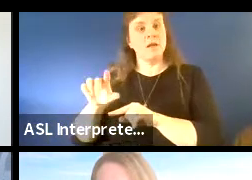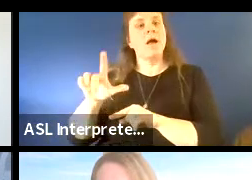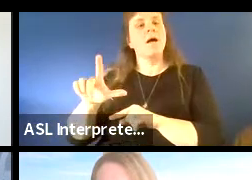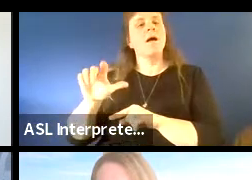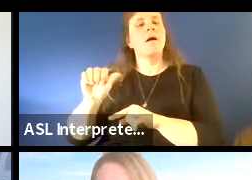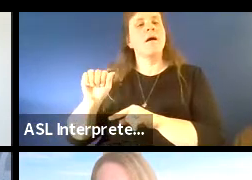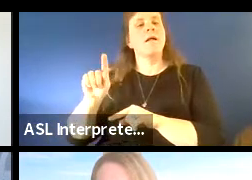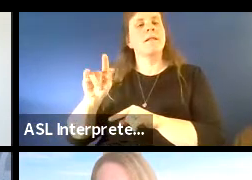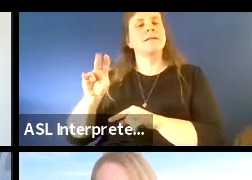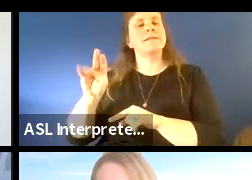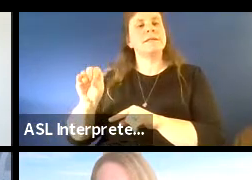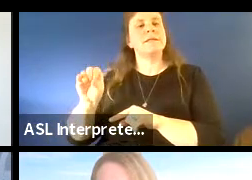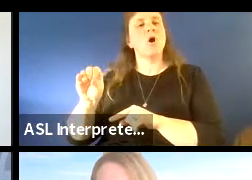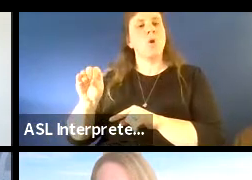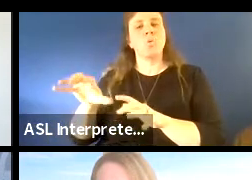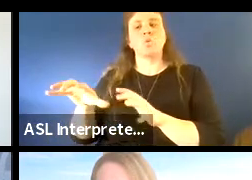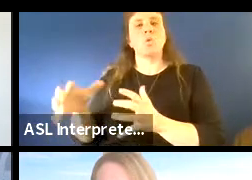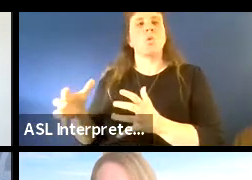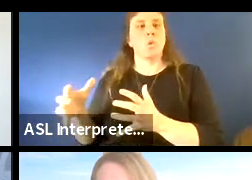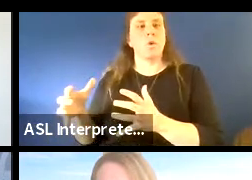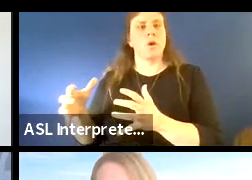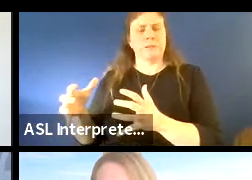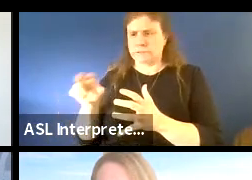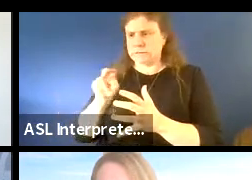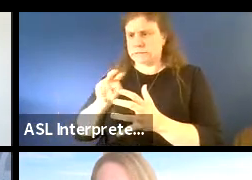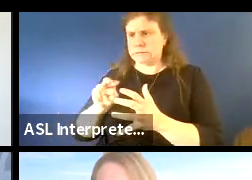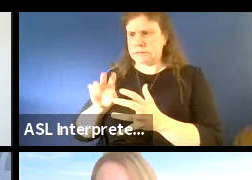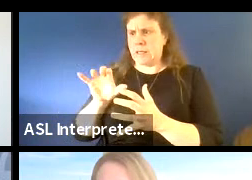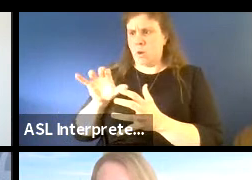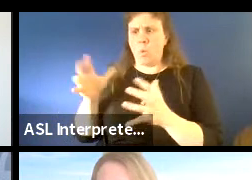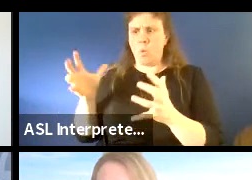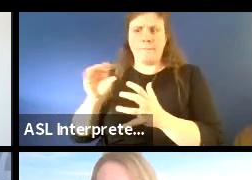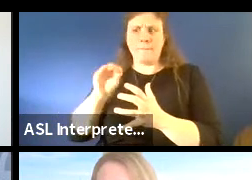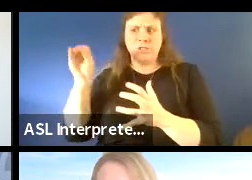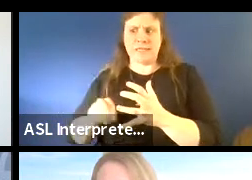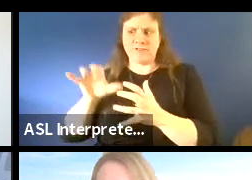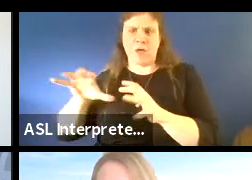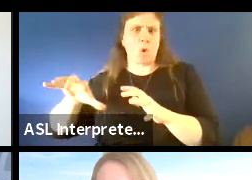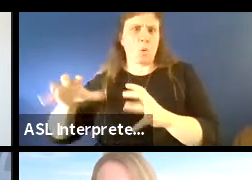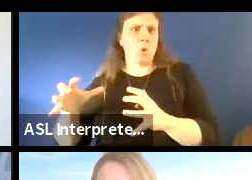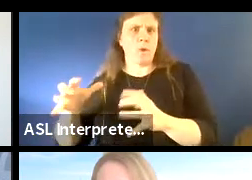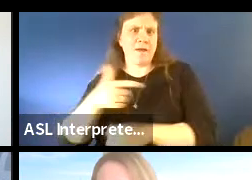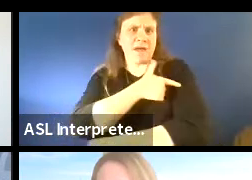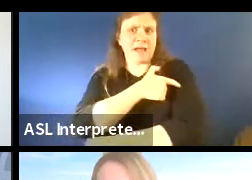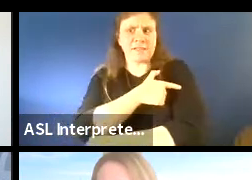when we look at what percentage of the Latino population we vaccinated, we have a huge